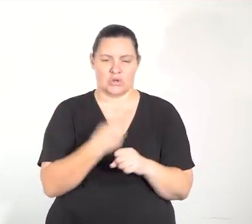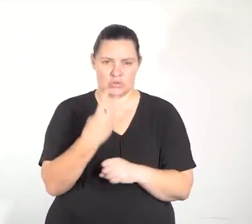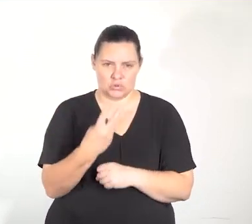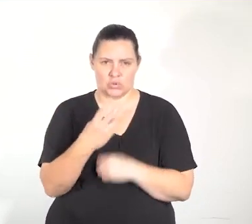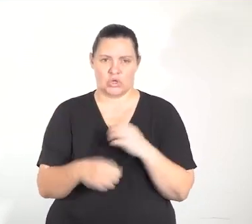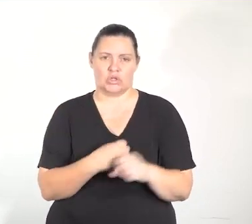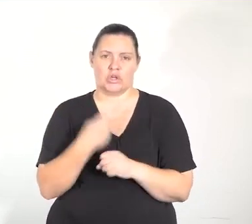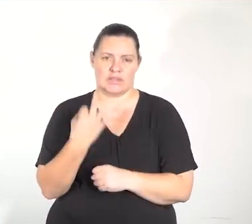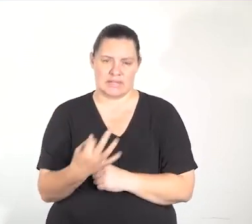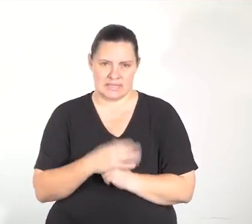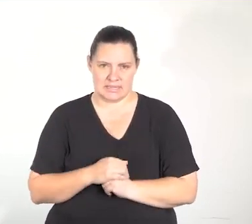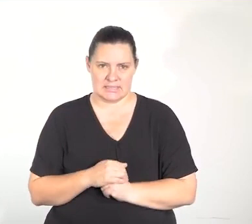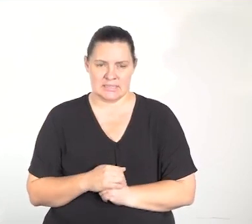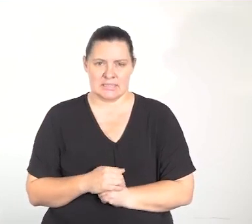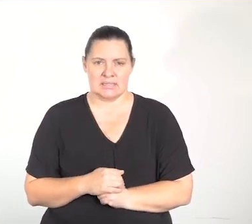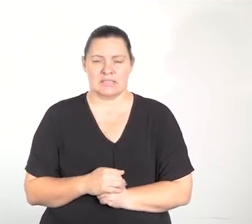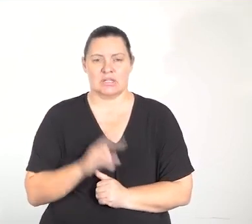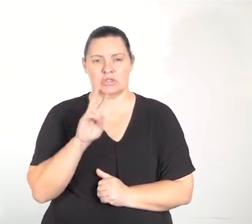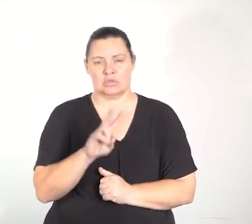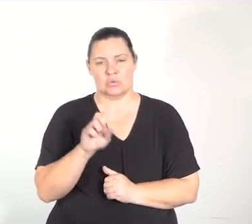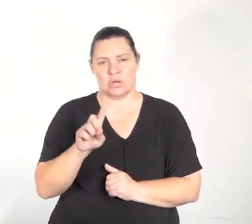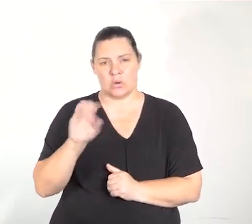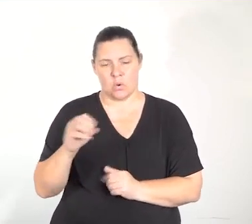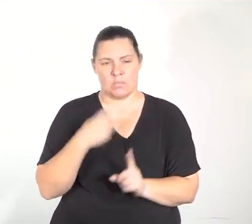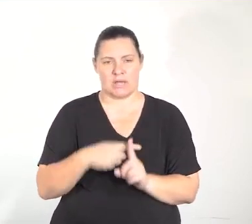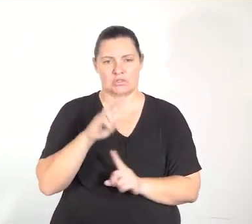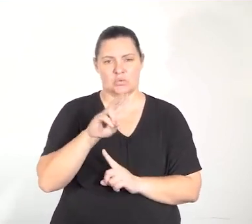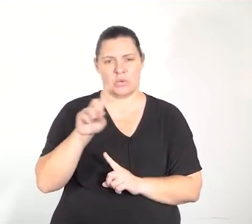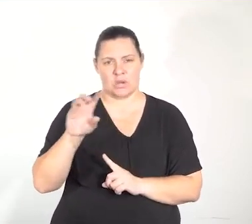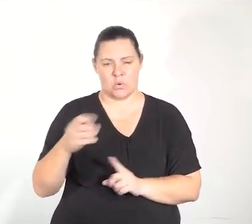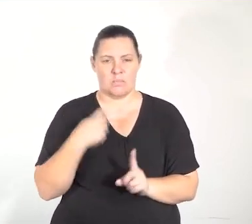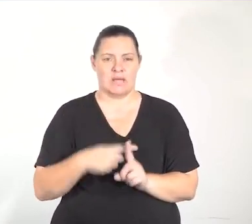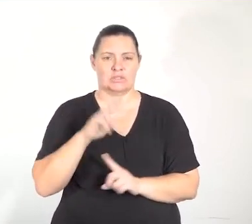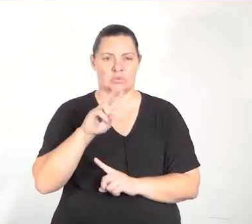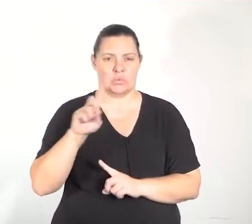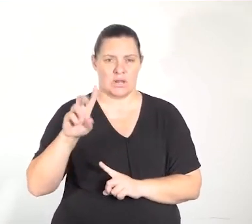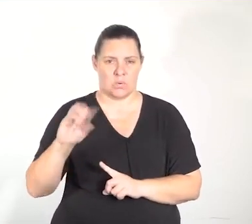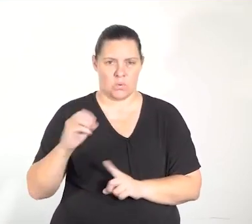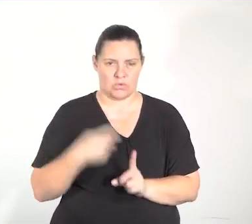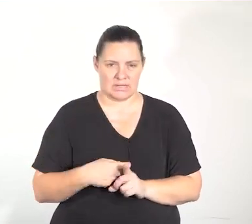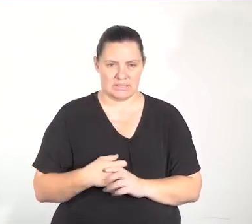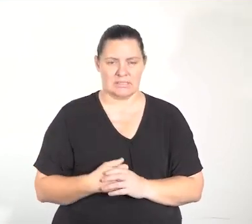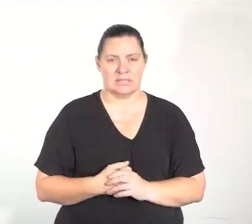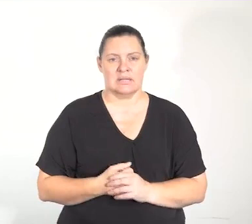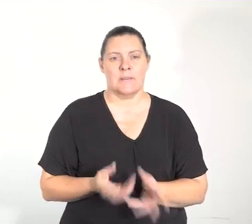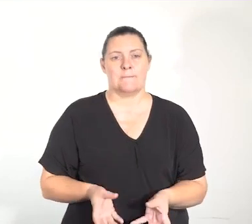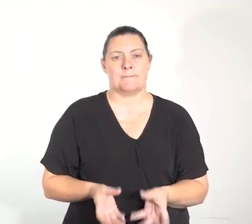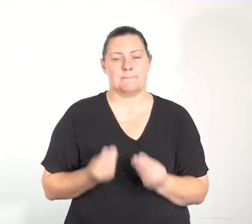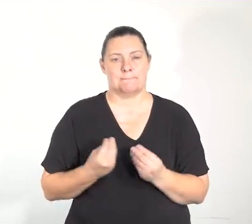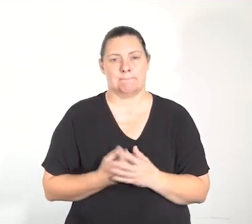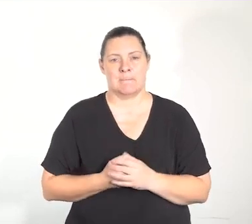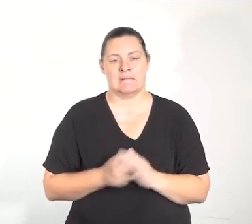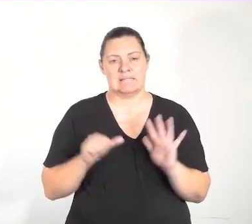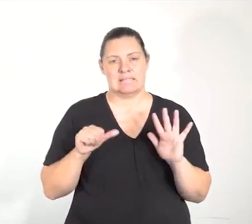number 2, and year number 3. So if I say 210 plus 210 plus 210 rands, that will